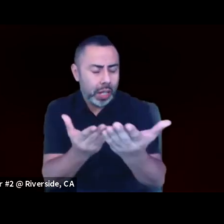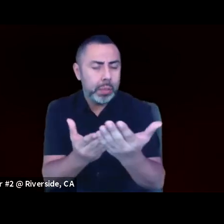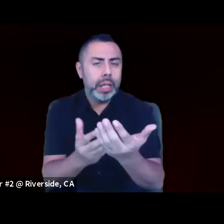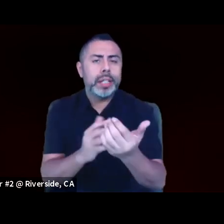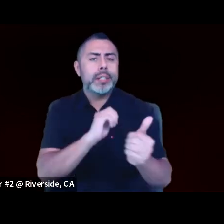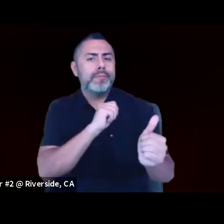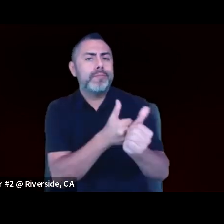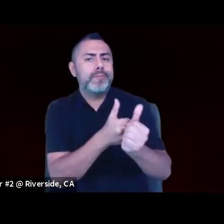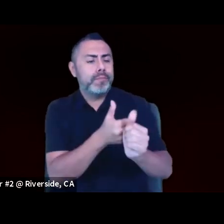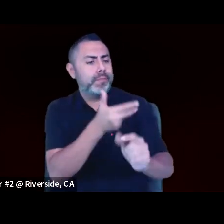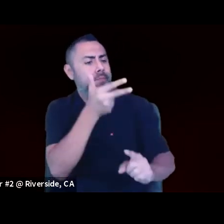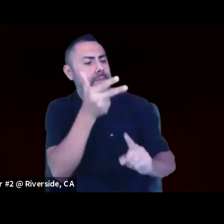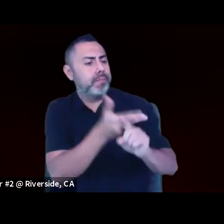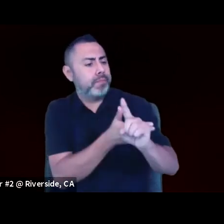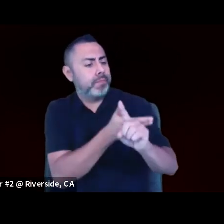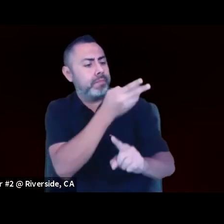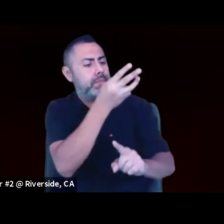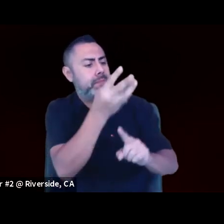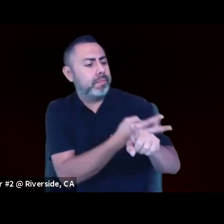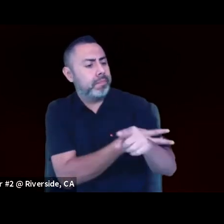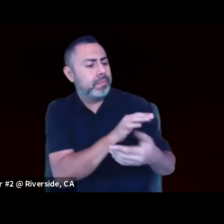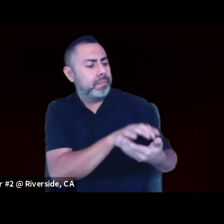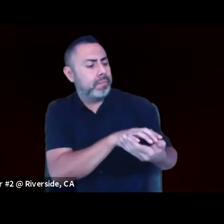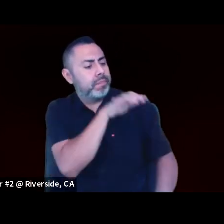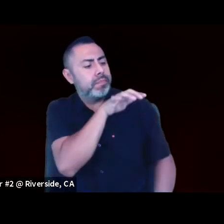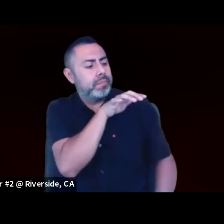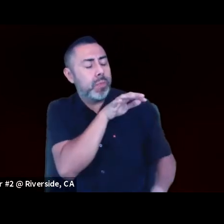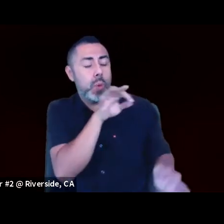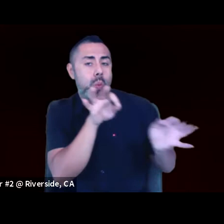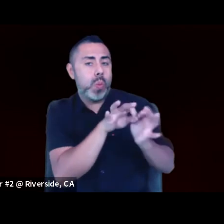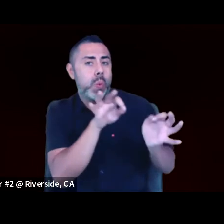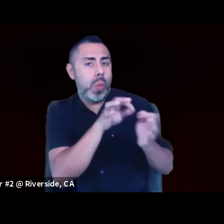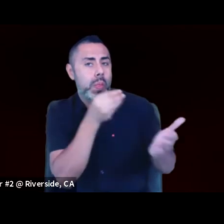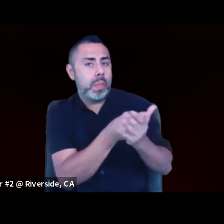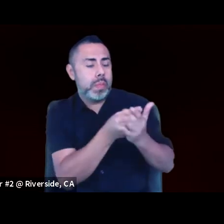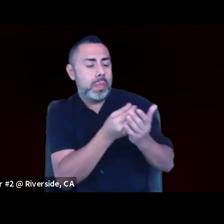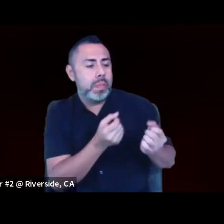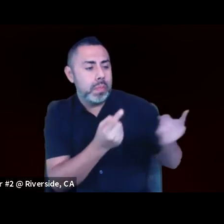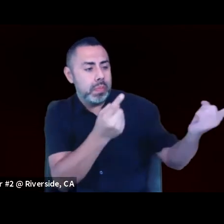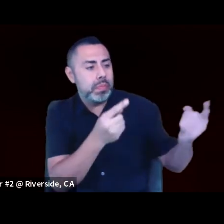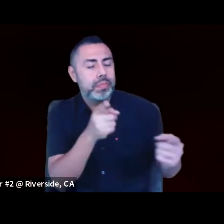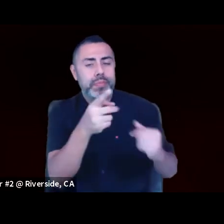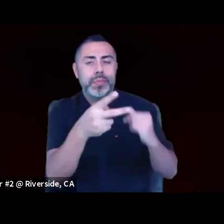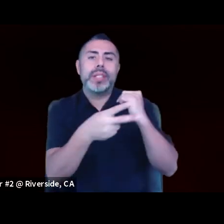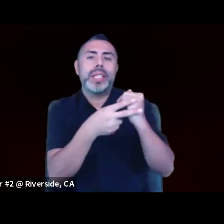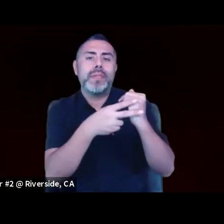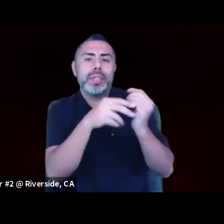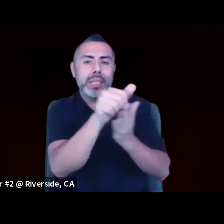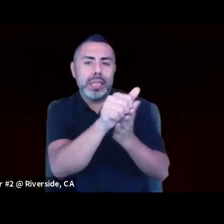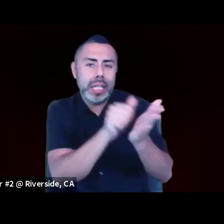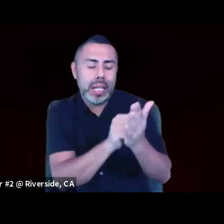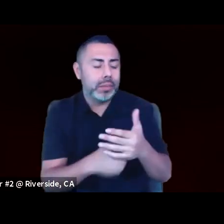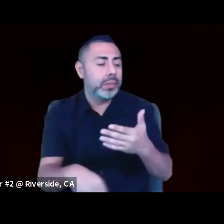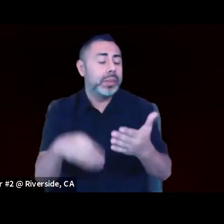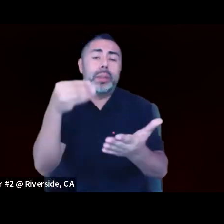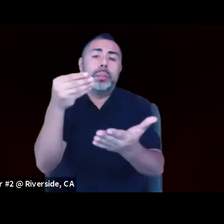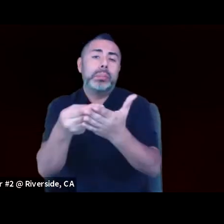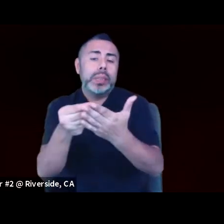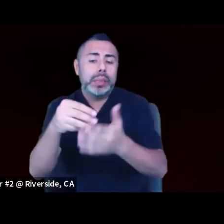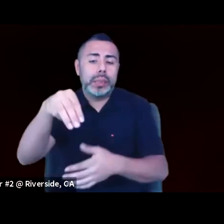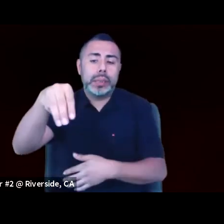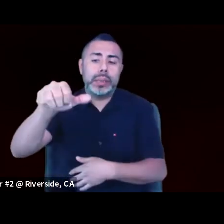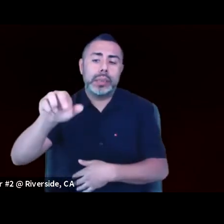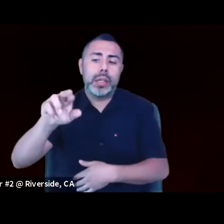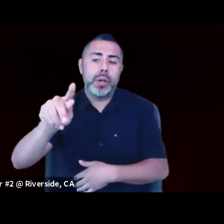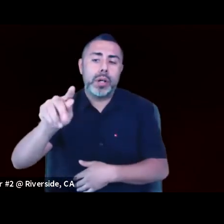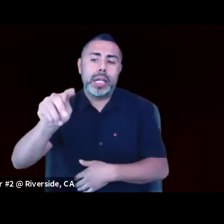3 to 6 months worth of expenses in a savings account, money market, or other steady account. From